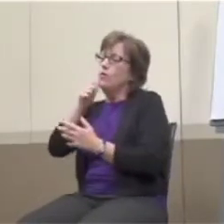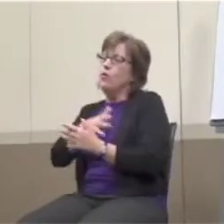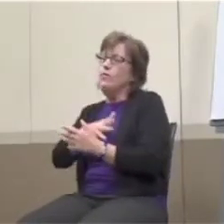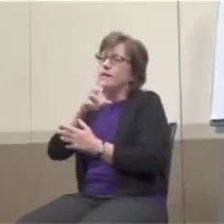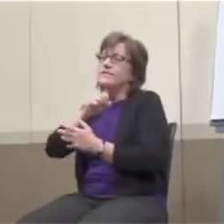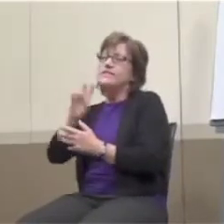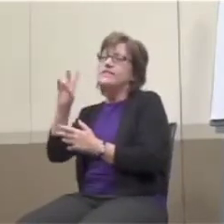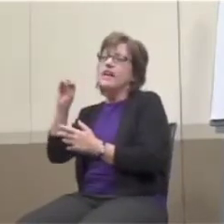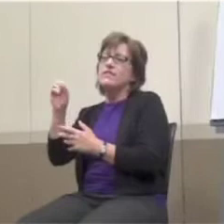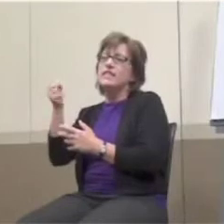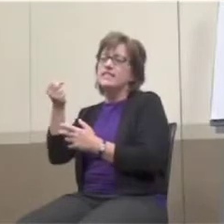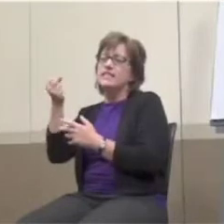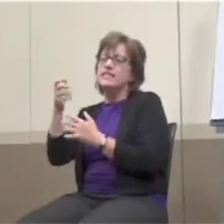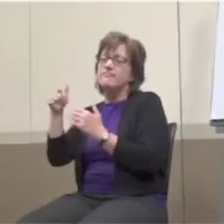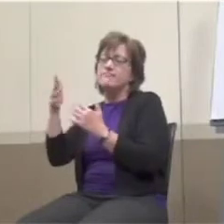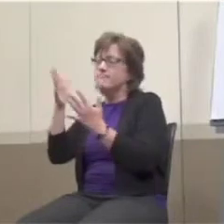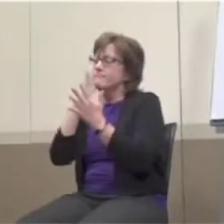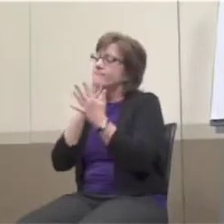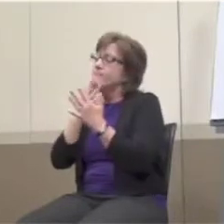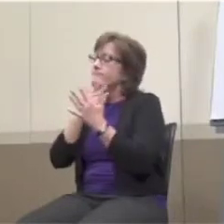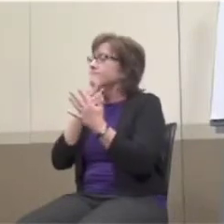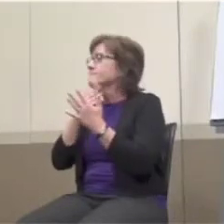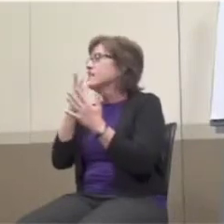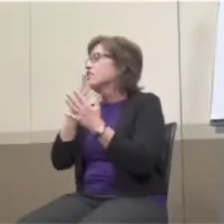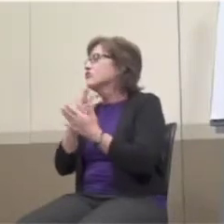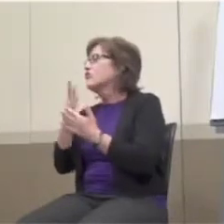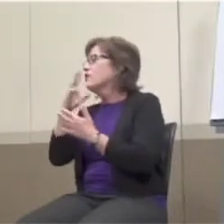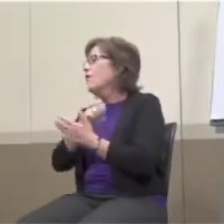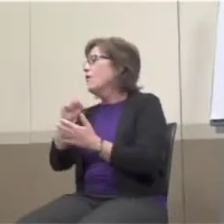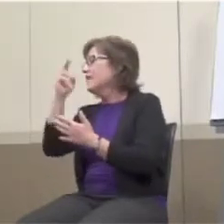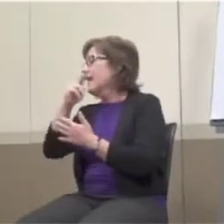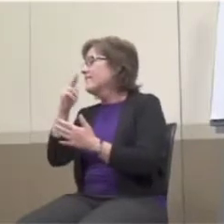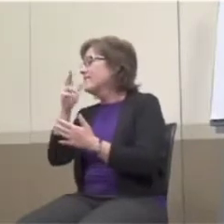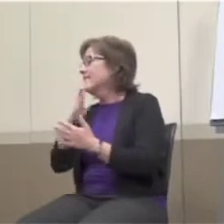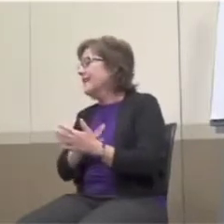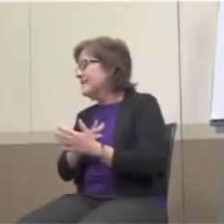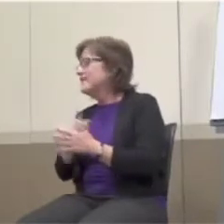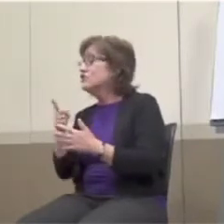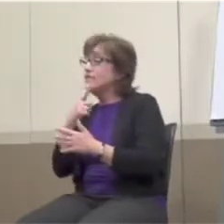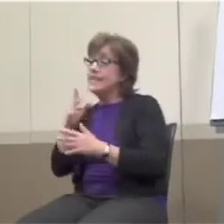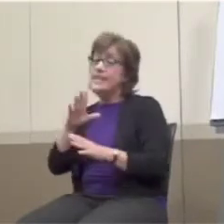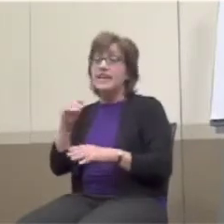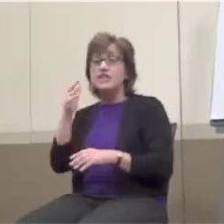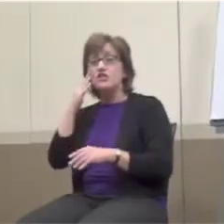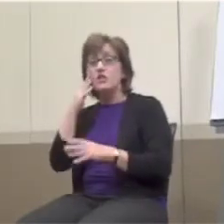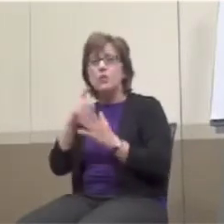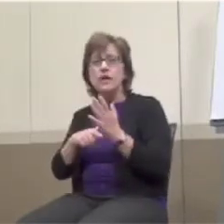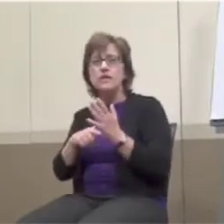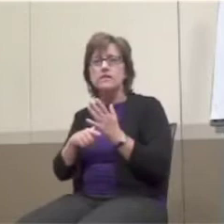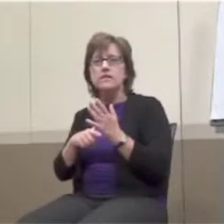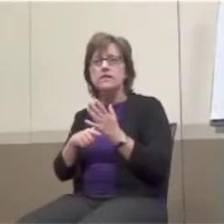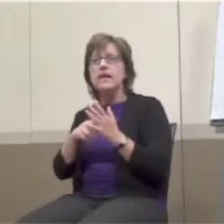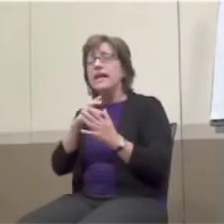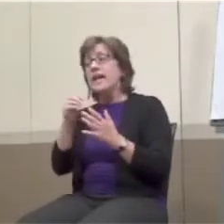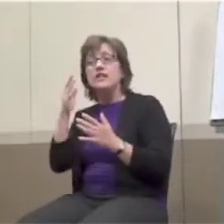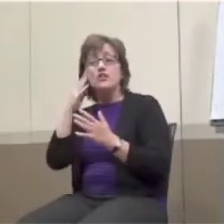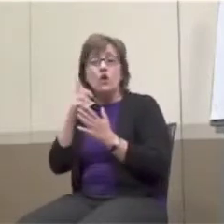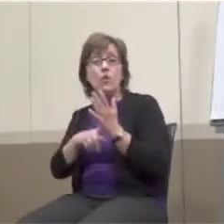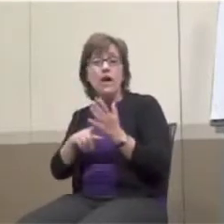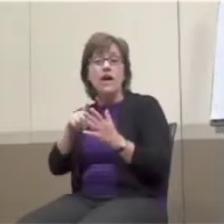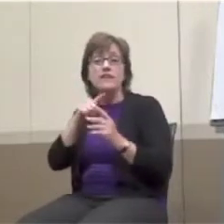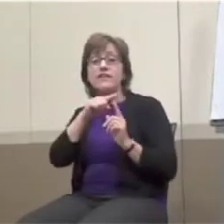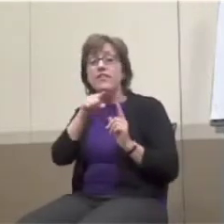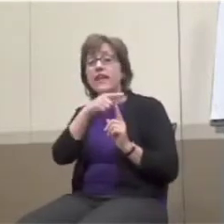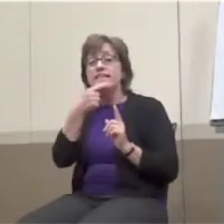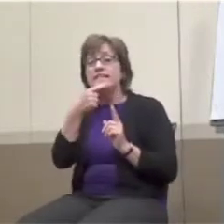sweet as could be, and a nice good old Catholic lady, and she said, and you know what, I forgot who it was, and you know what